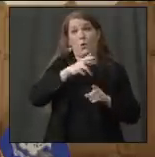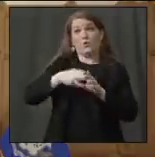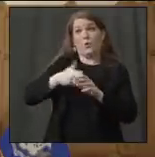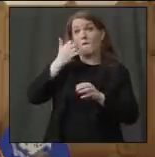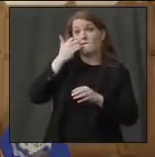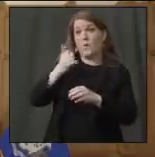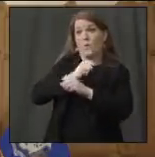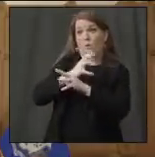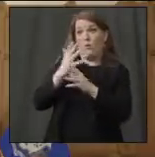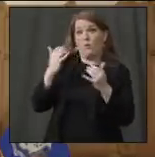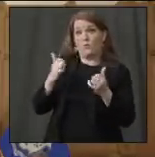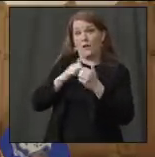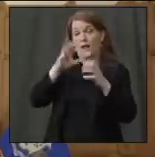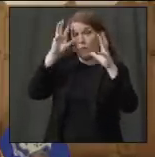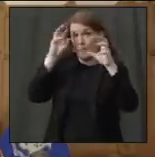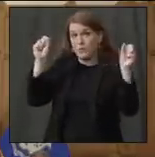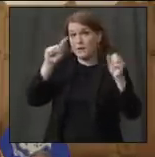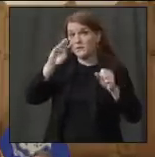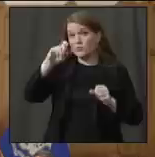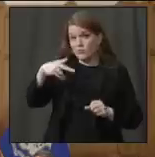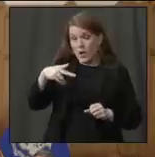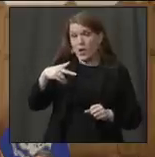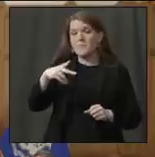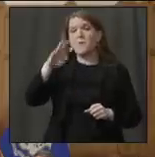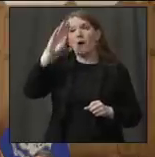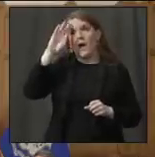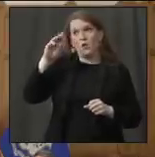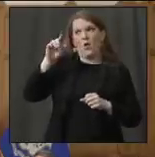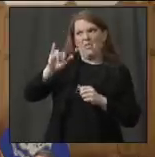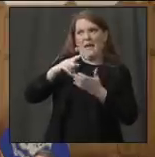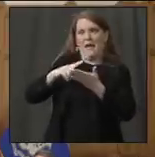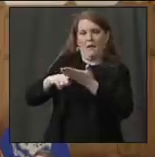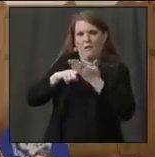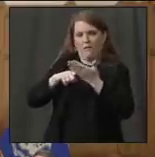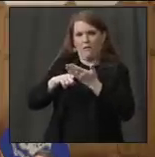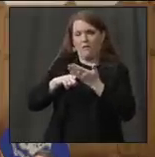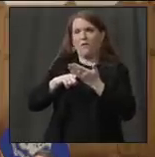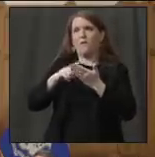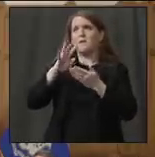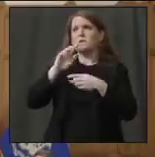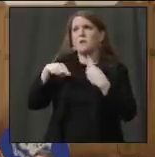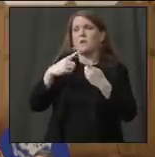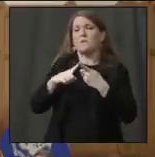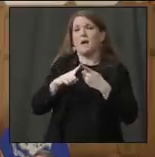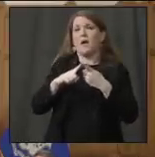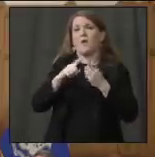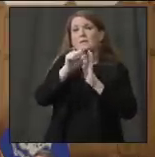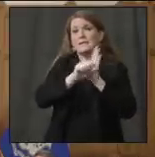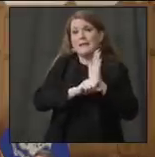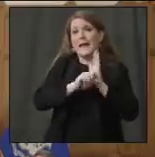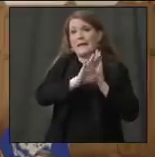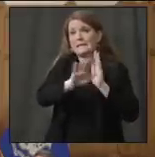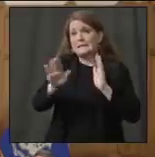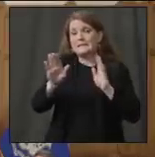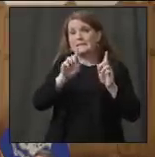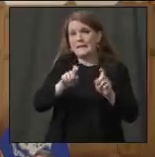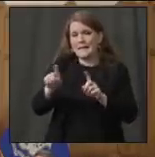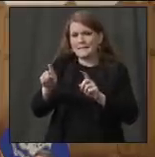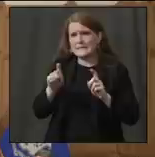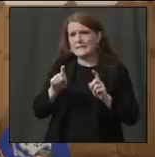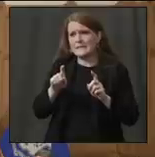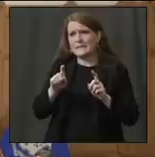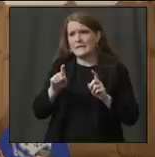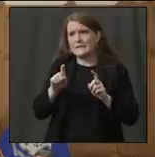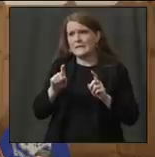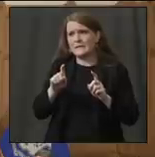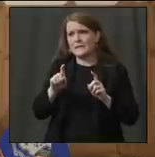it was suggested that states for testing, I'm bringing that up again, that at least 2.6% of the population